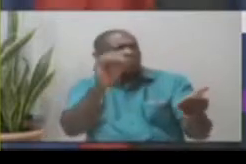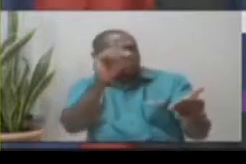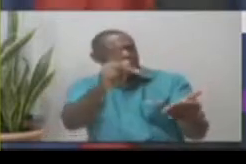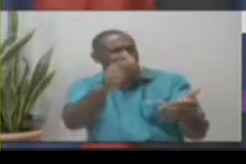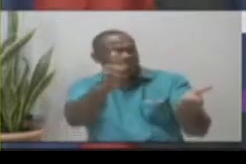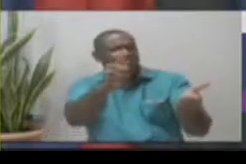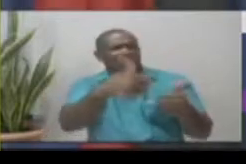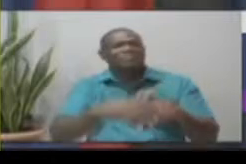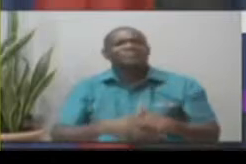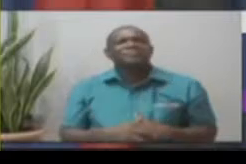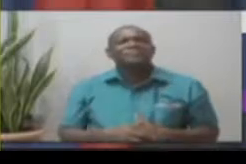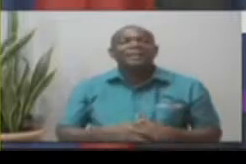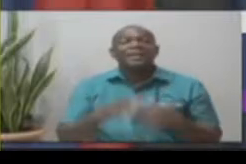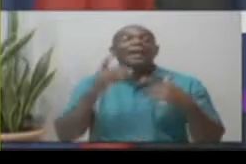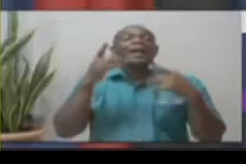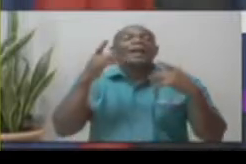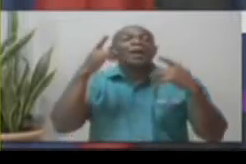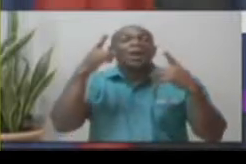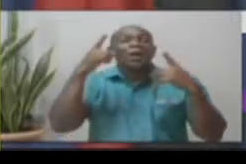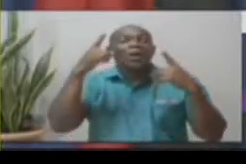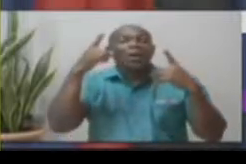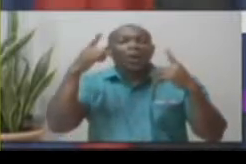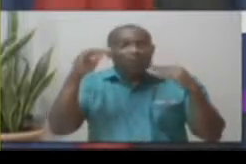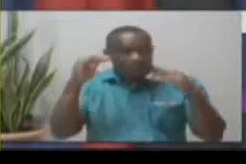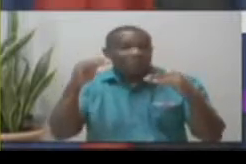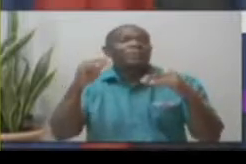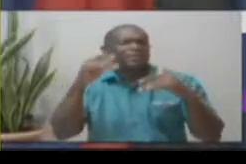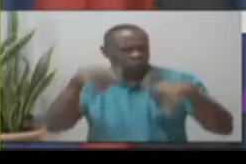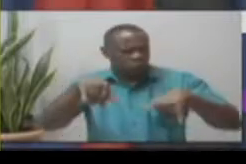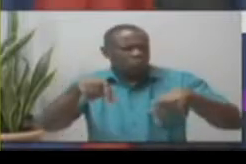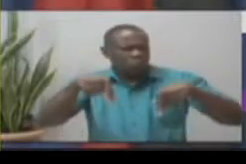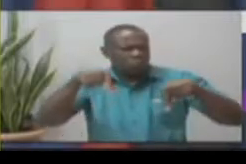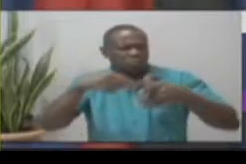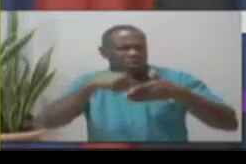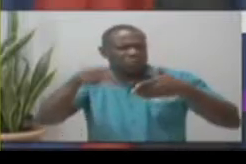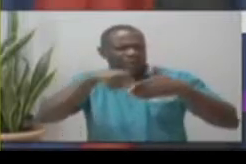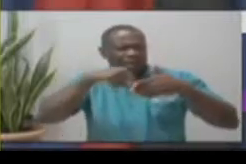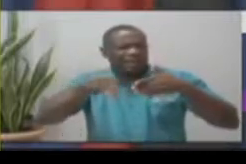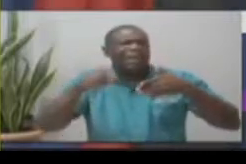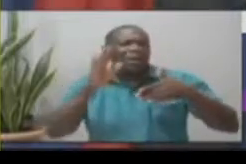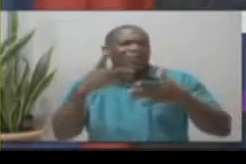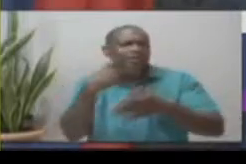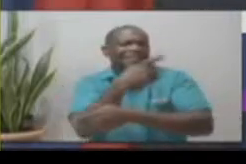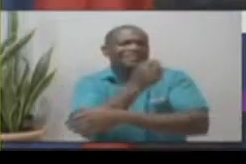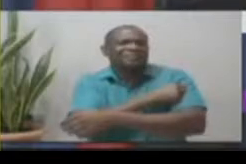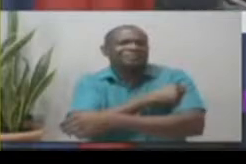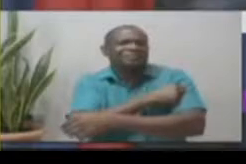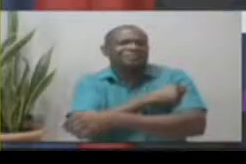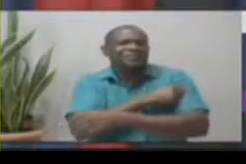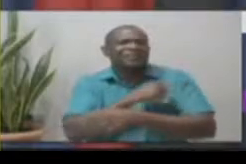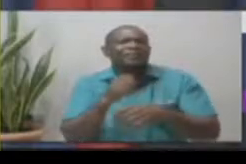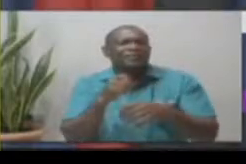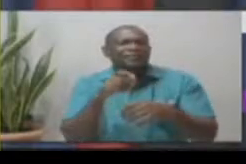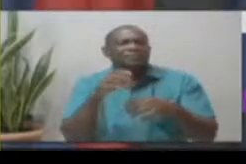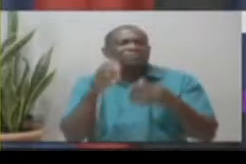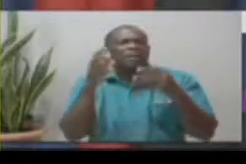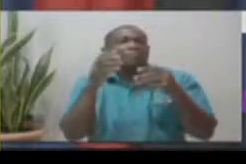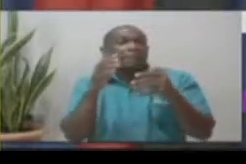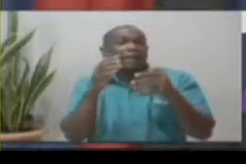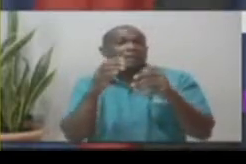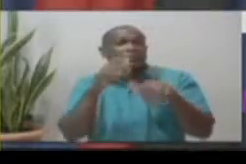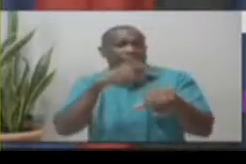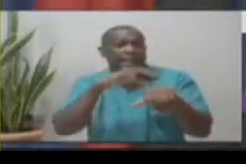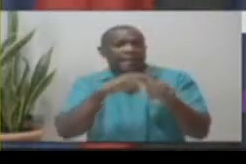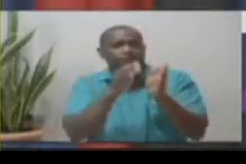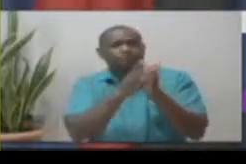day. But I expect to be vaccinated this week. And that is after my period of, I